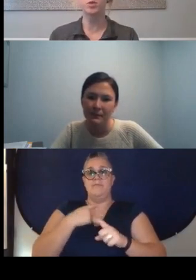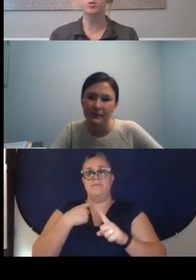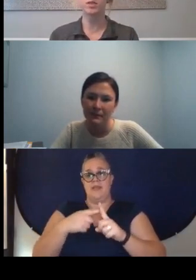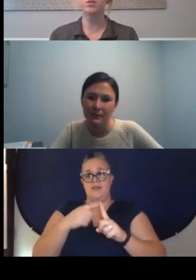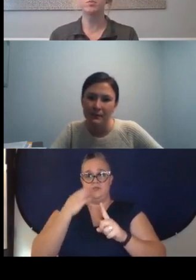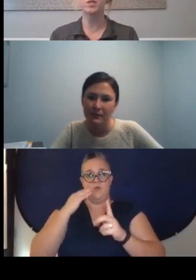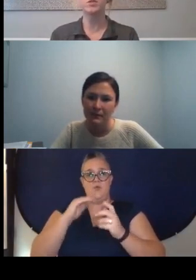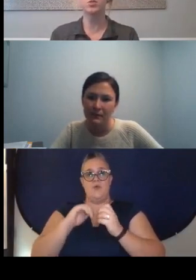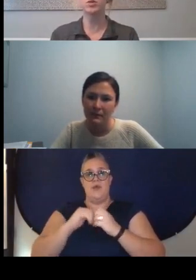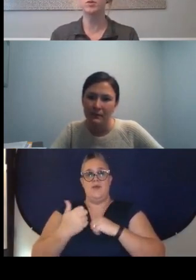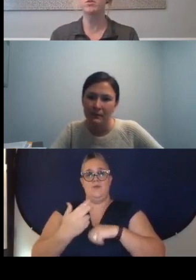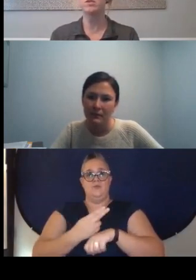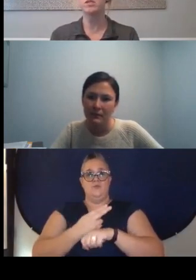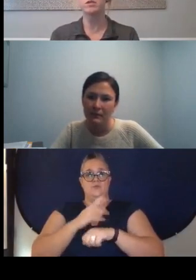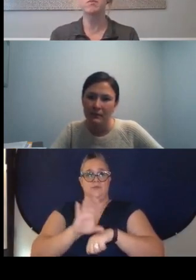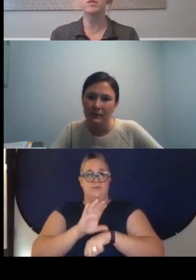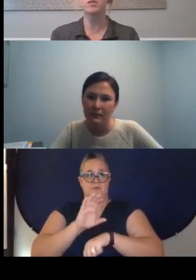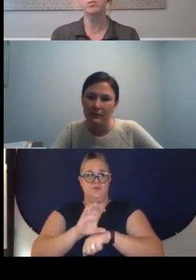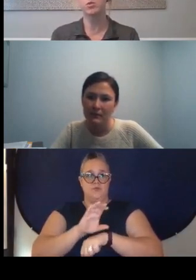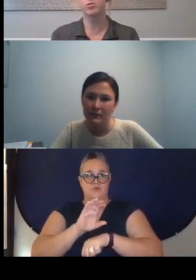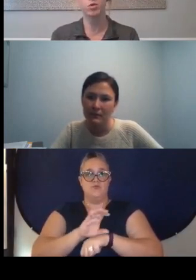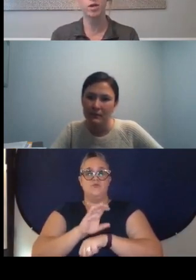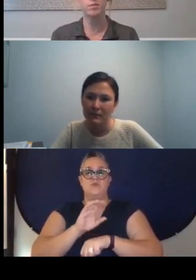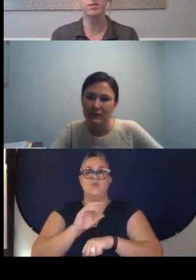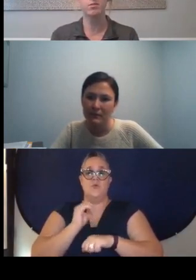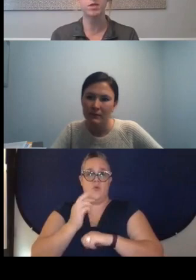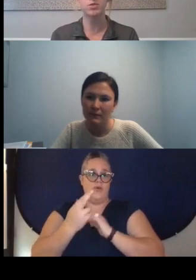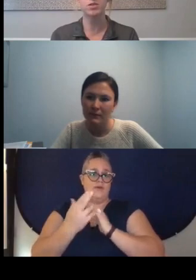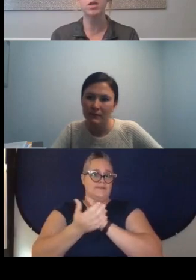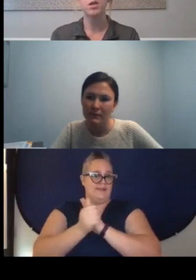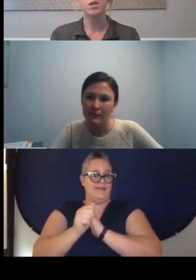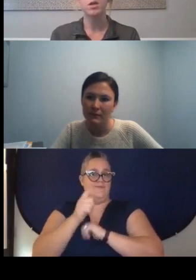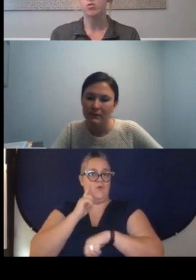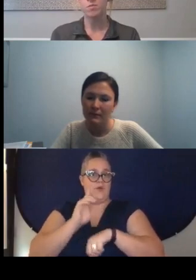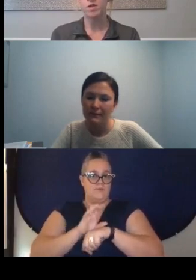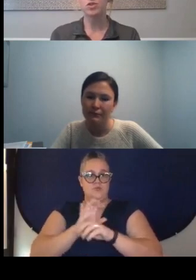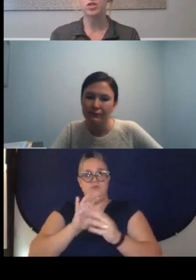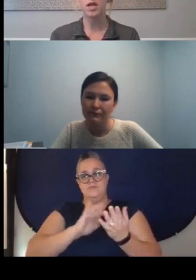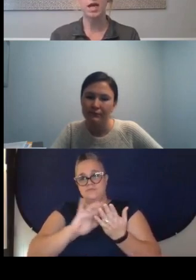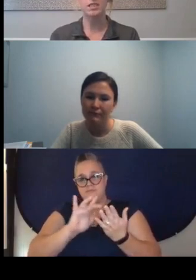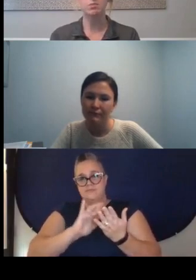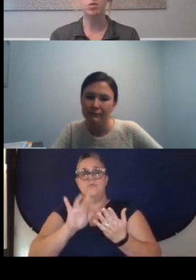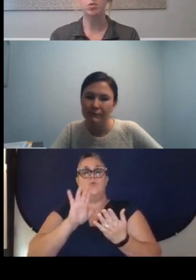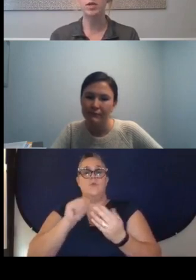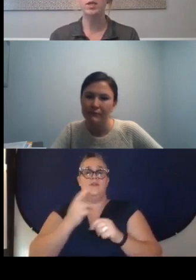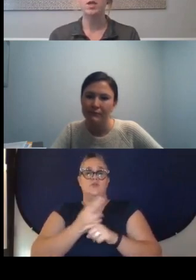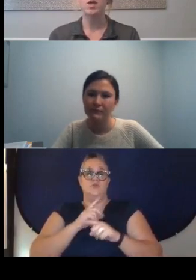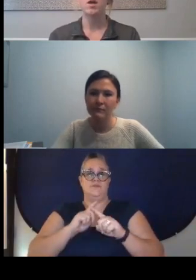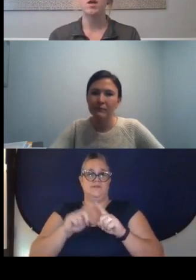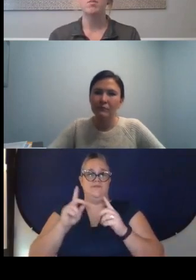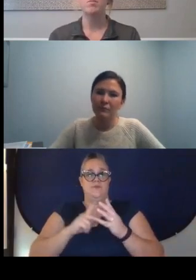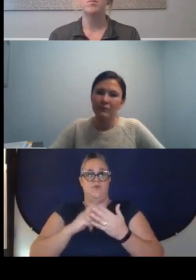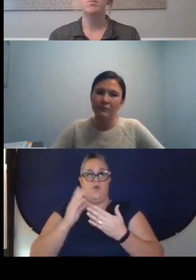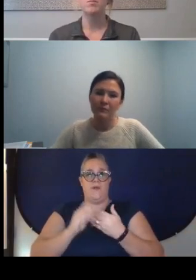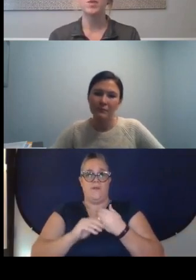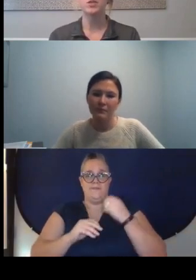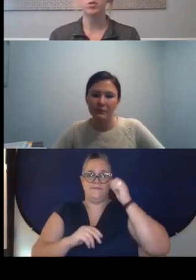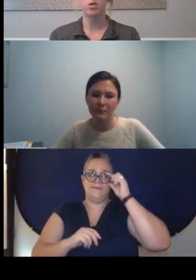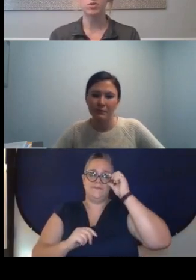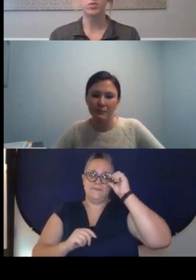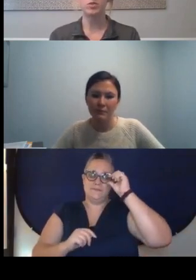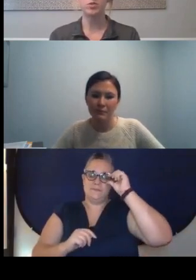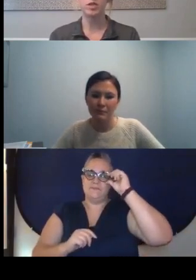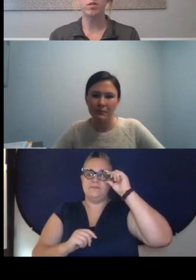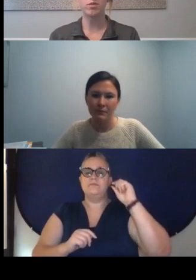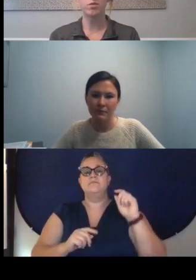some computer skills, because you will be using some of these computer programs that we mentioned in that last bullet point. And